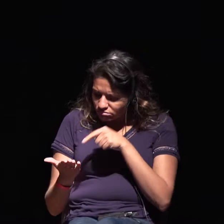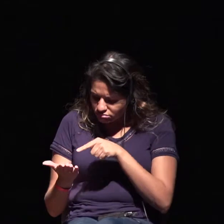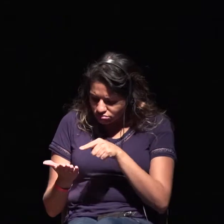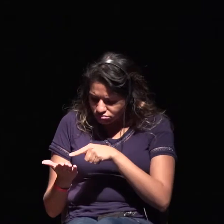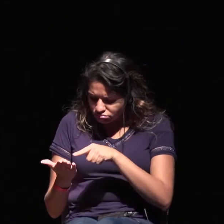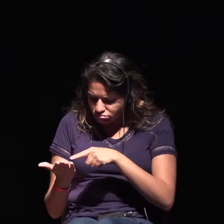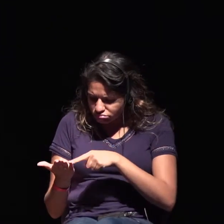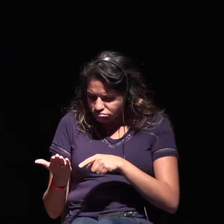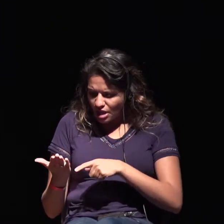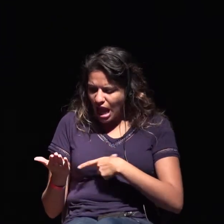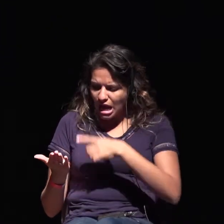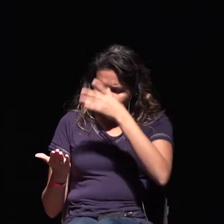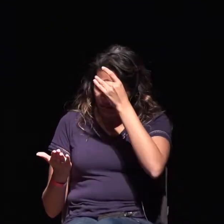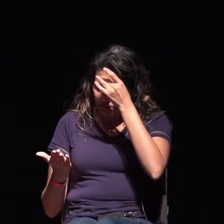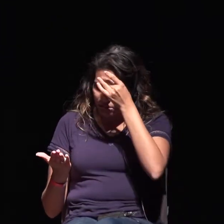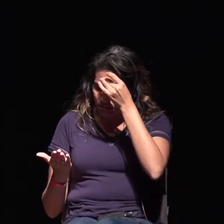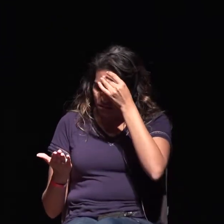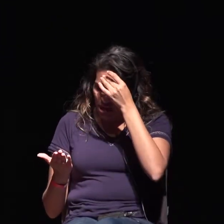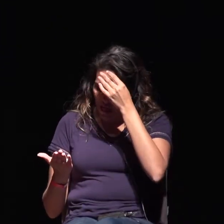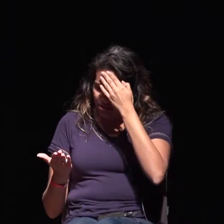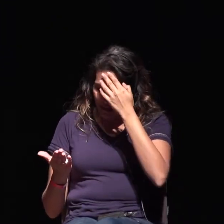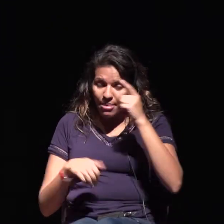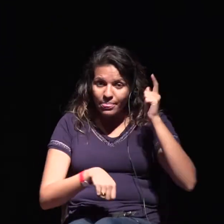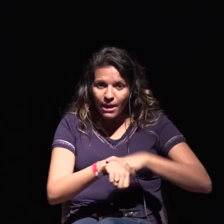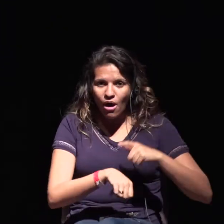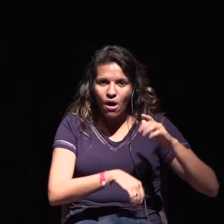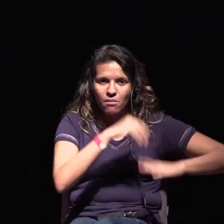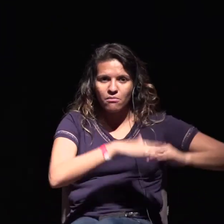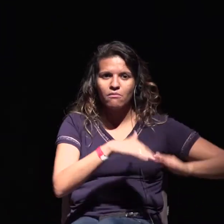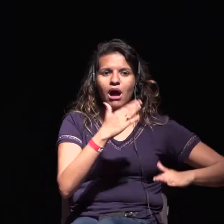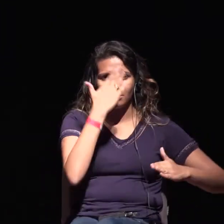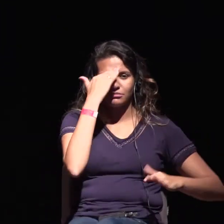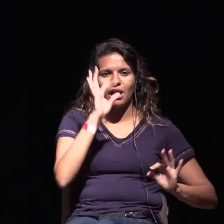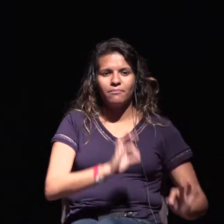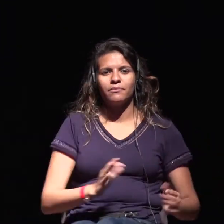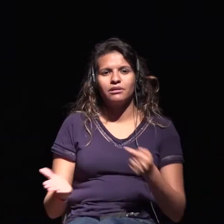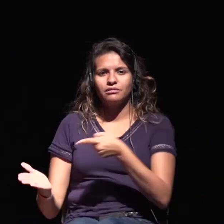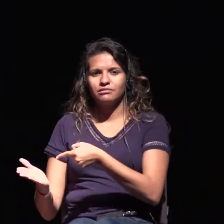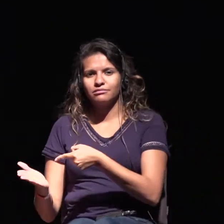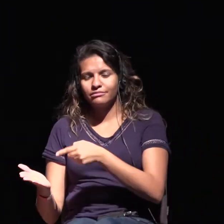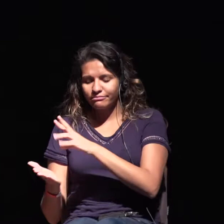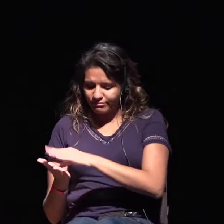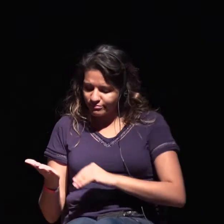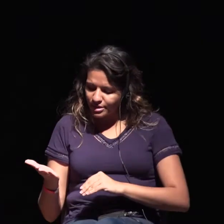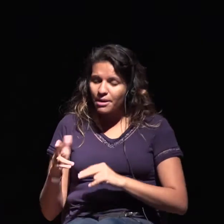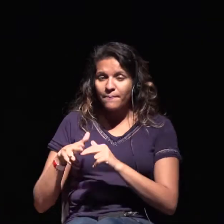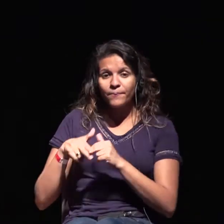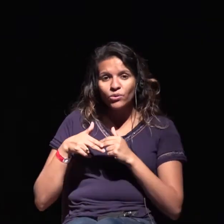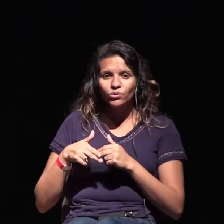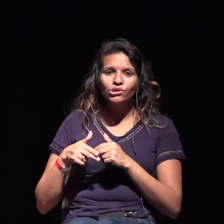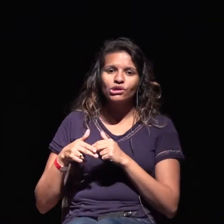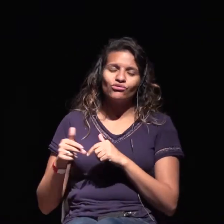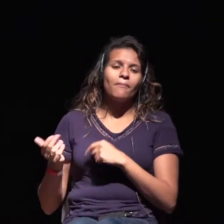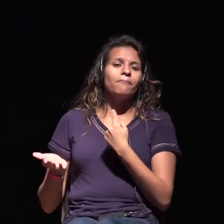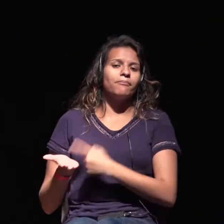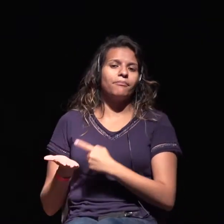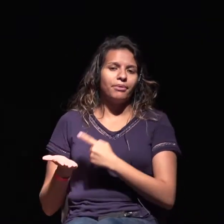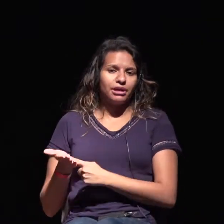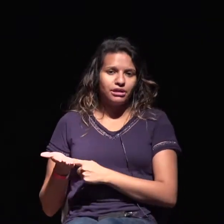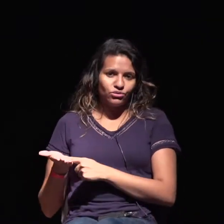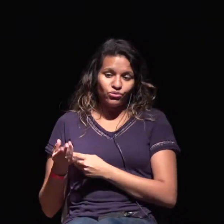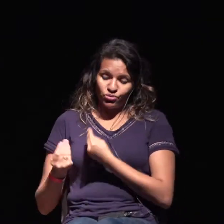play diagram can be both speculative, as a plan for action to be executed in a future game,